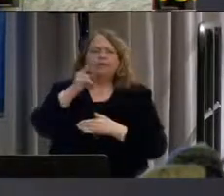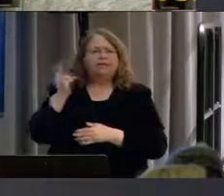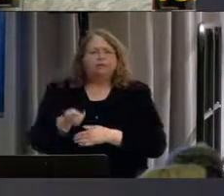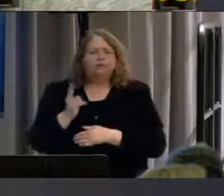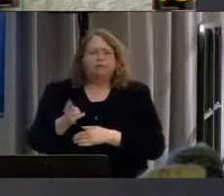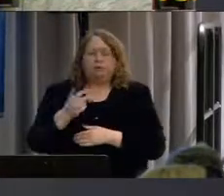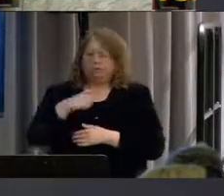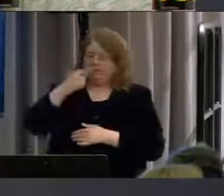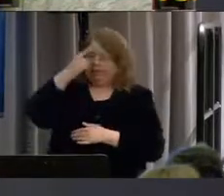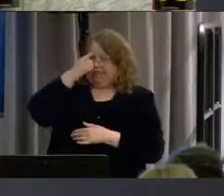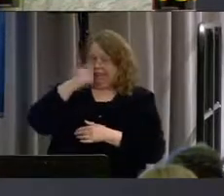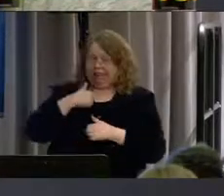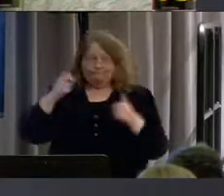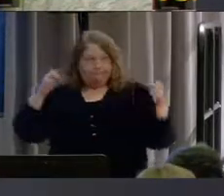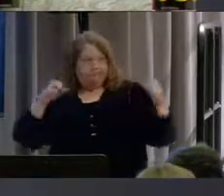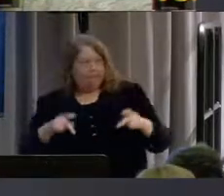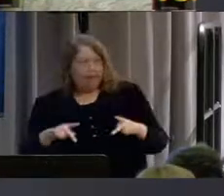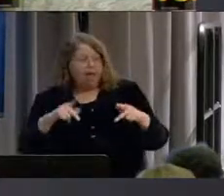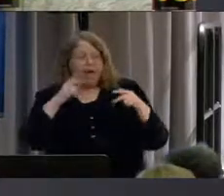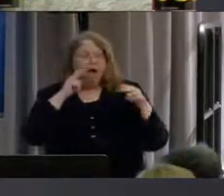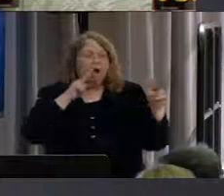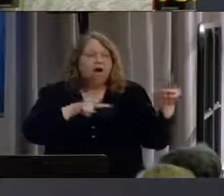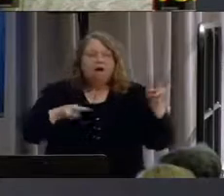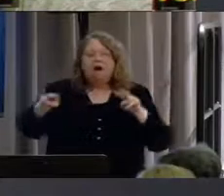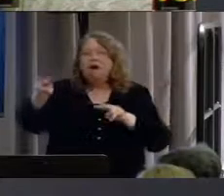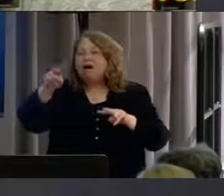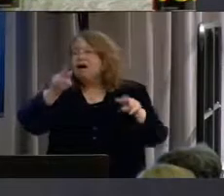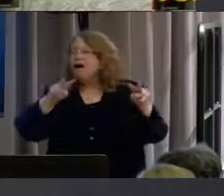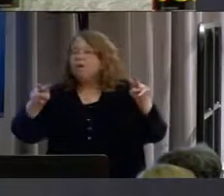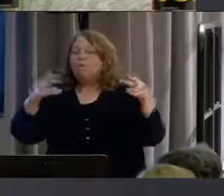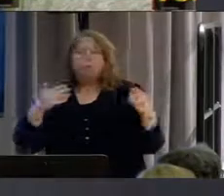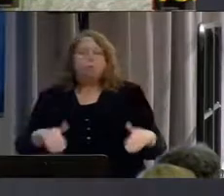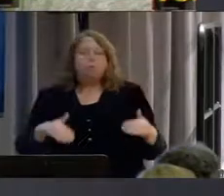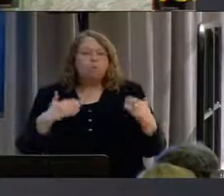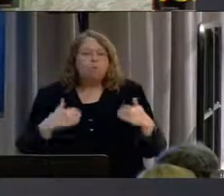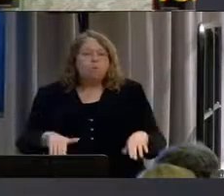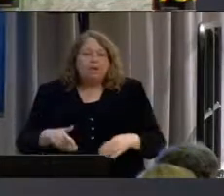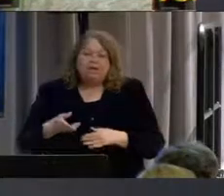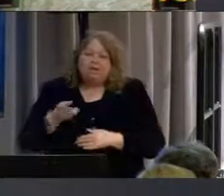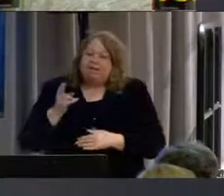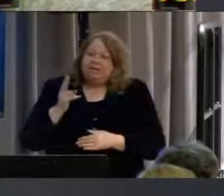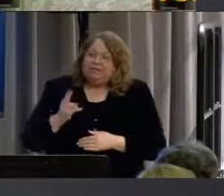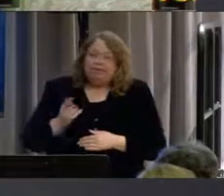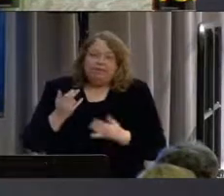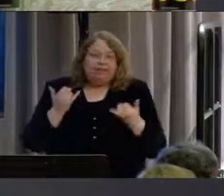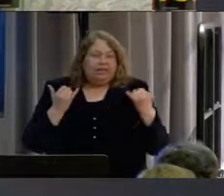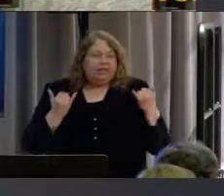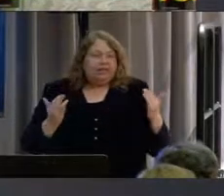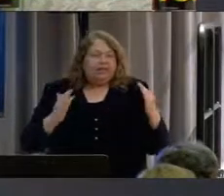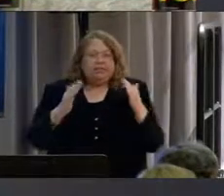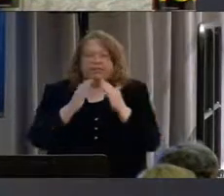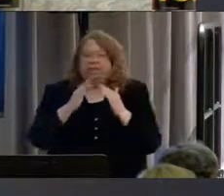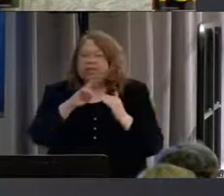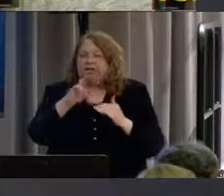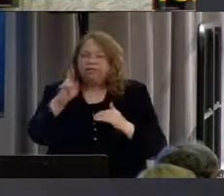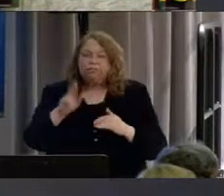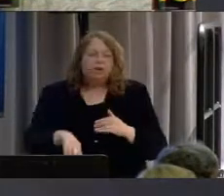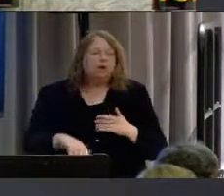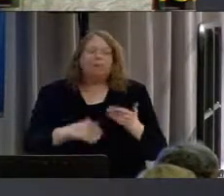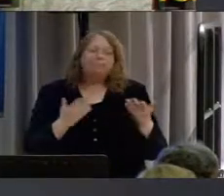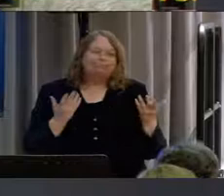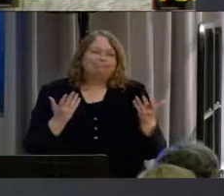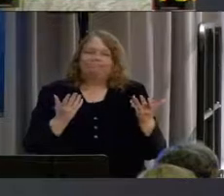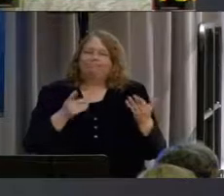coming back and I see just the rich, amazing history of this city, and certainly you